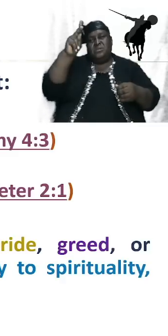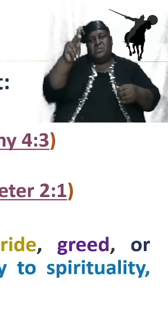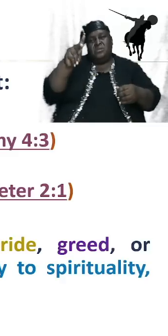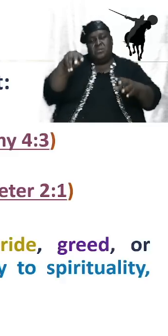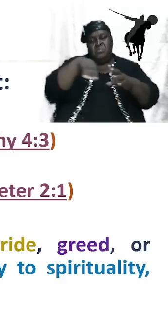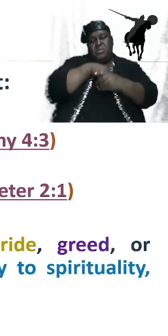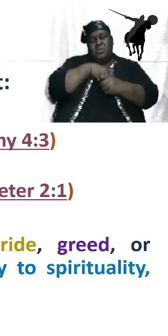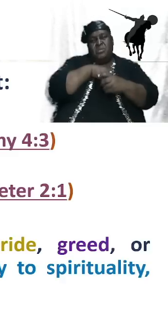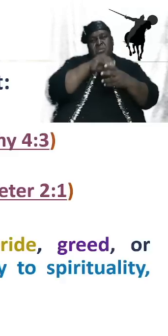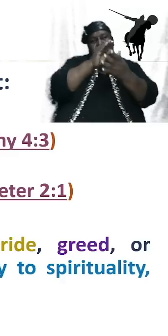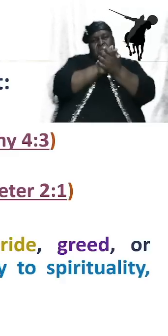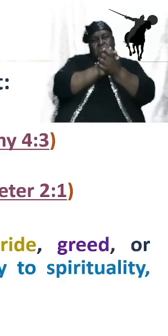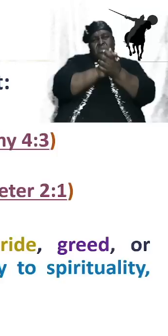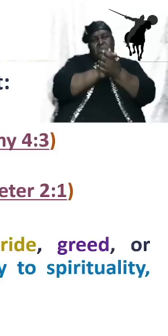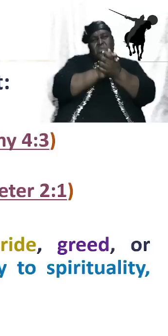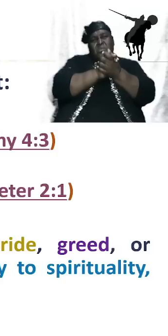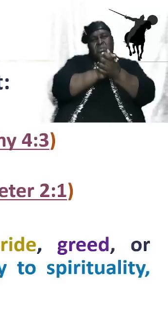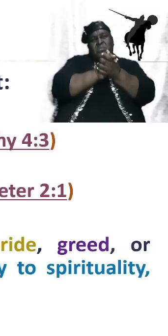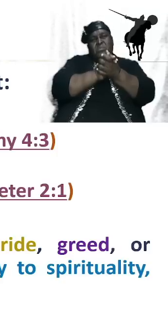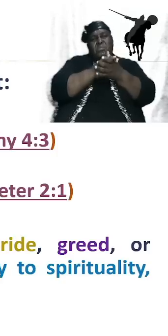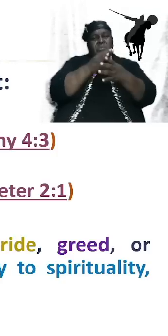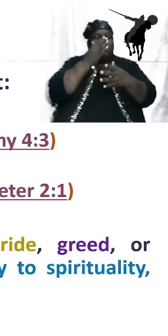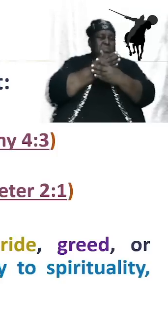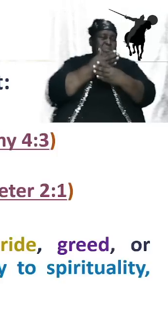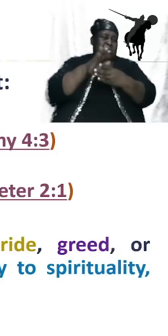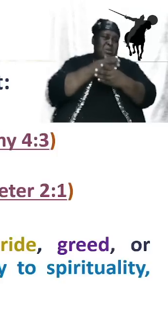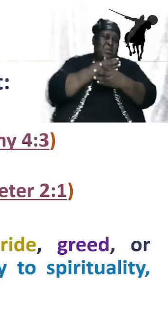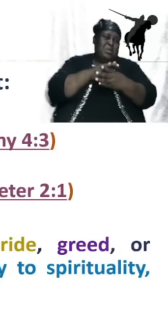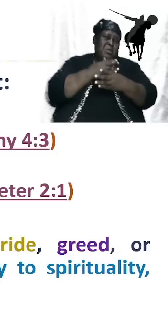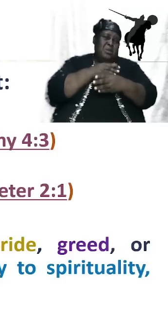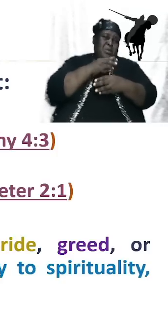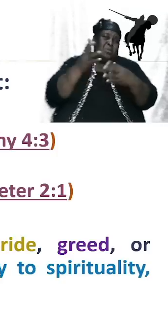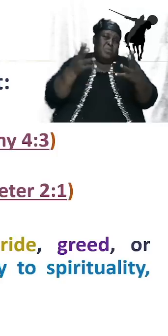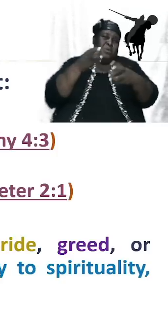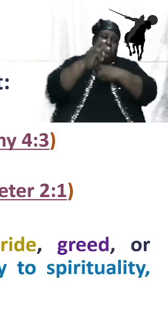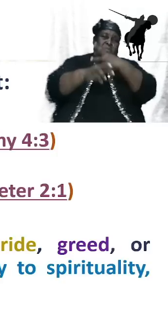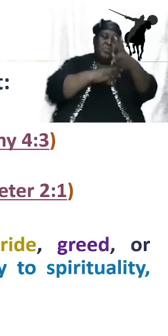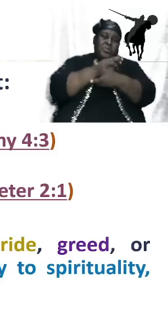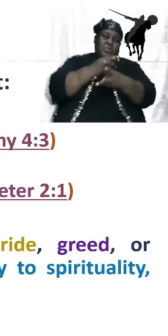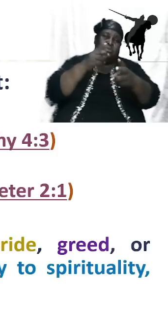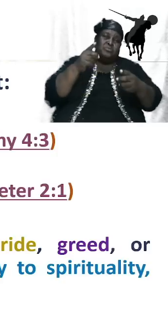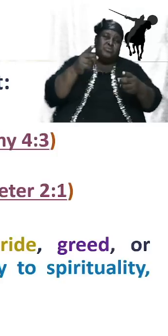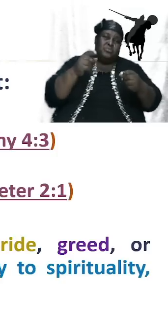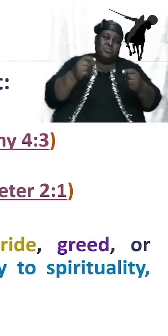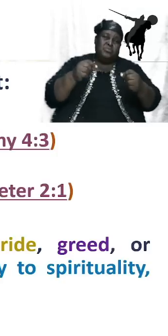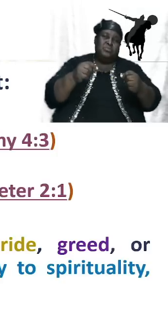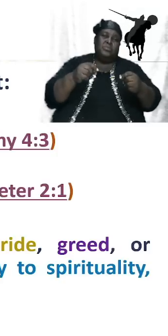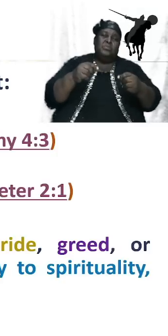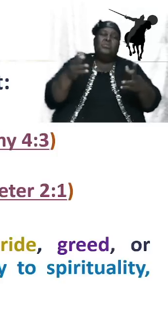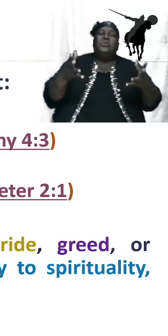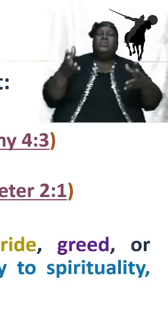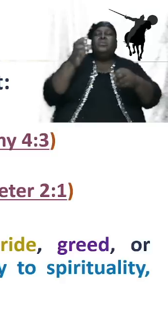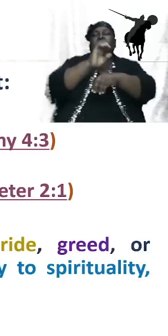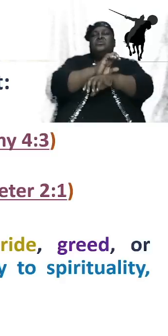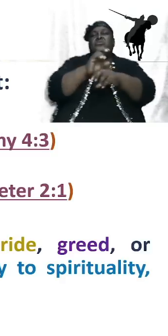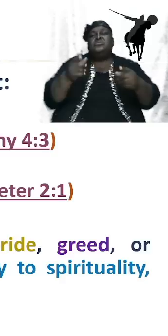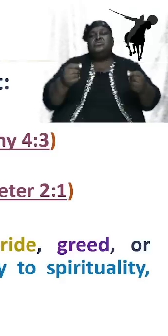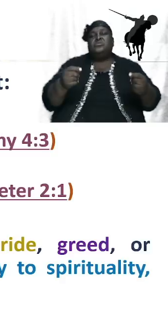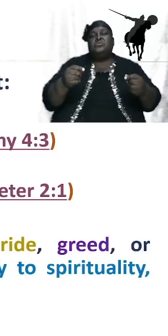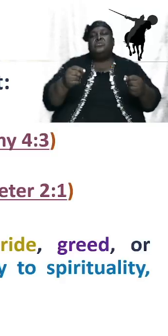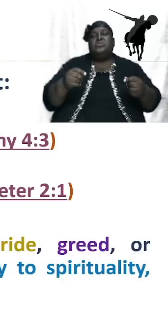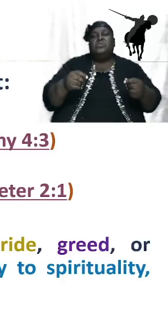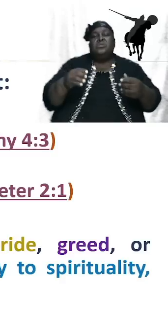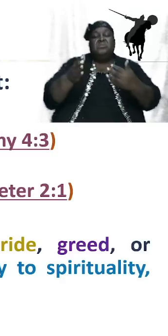between what the world does and what the church does. No more a distinction of how they are. Easy